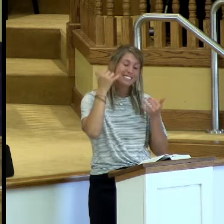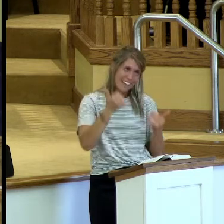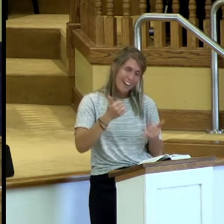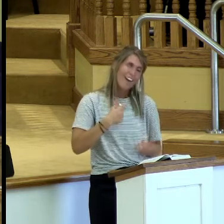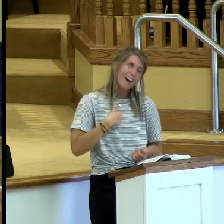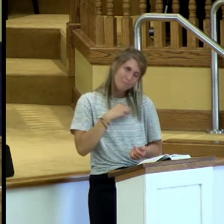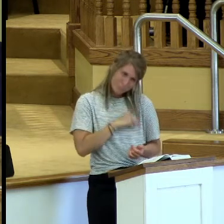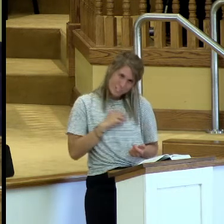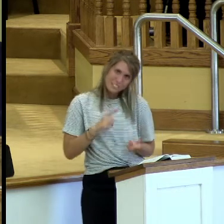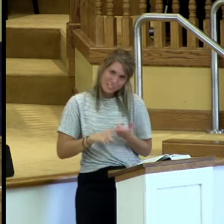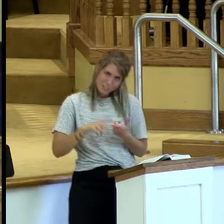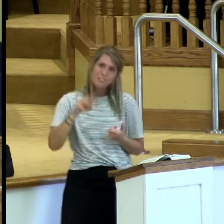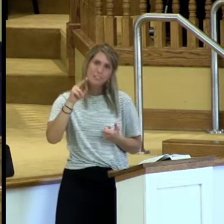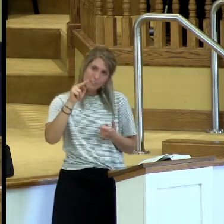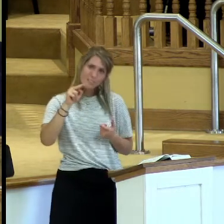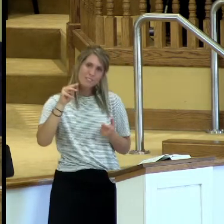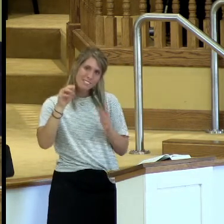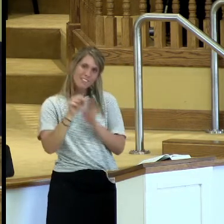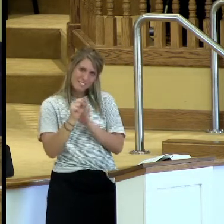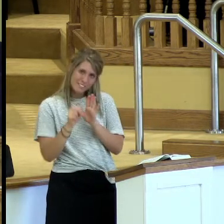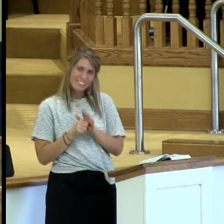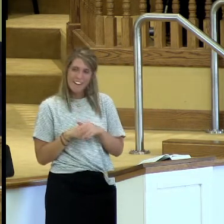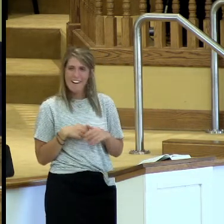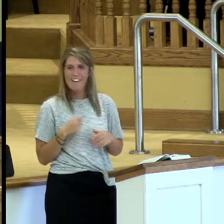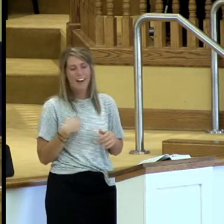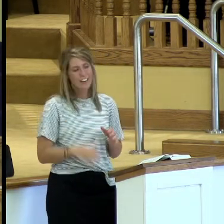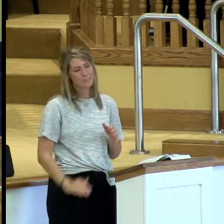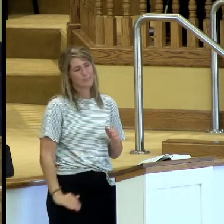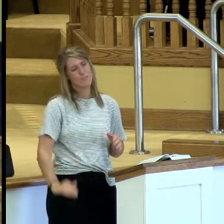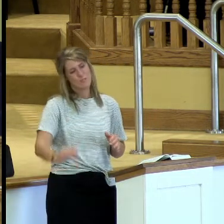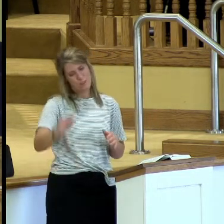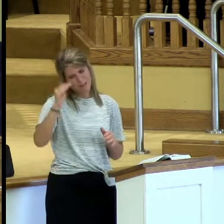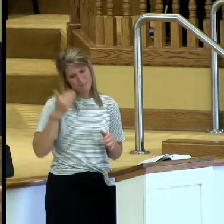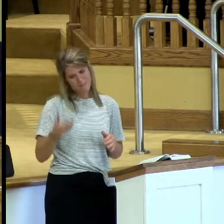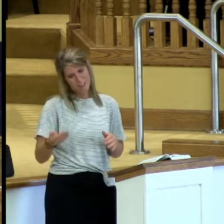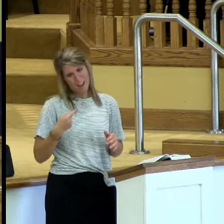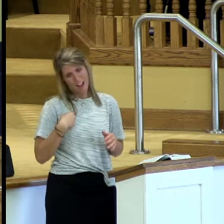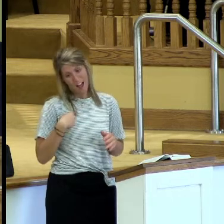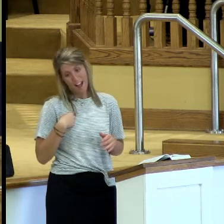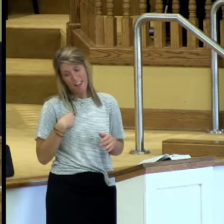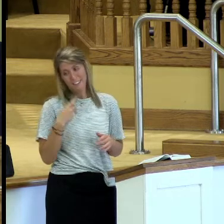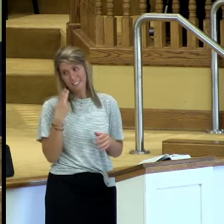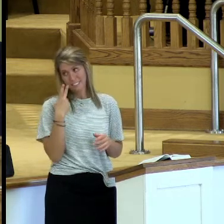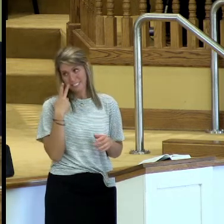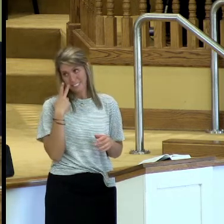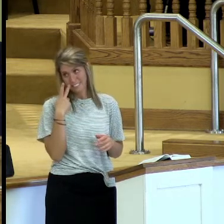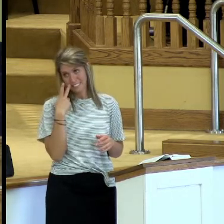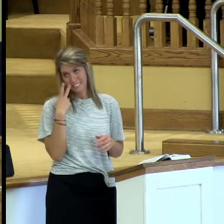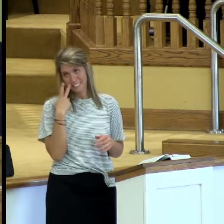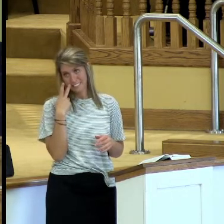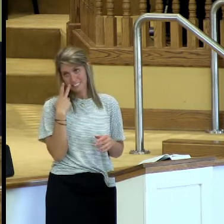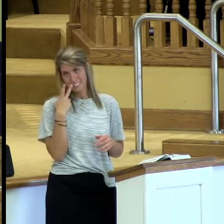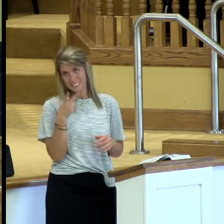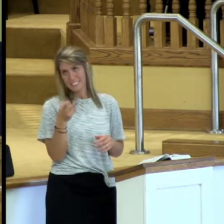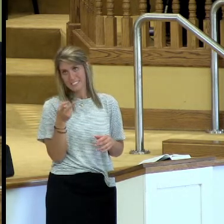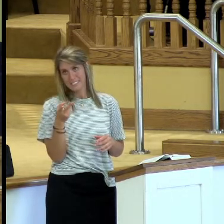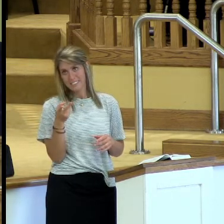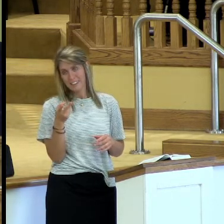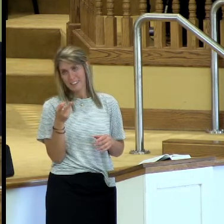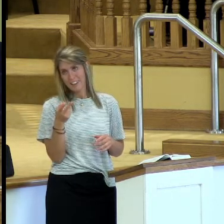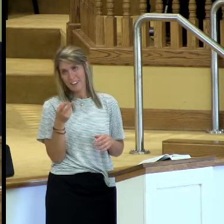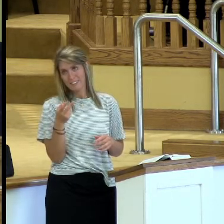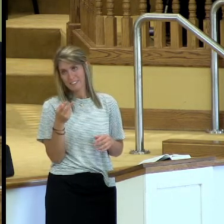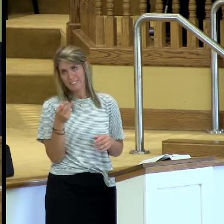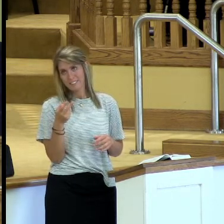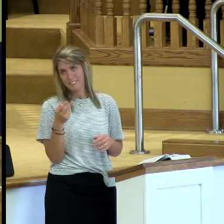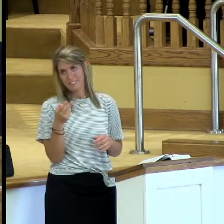to the state of New Mexico. I grew up there, right? I got to see it. Why did I press that? Y'all don't need to